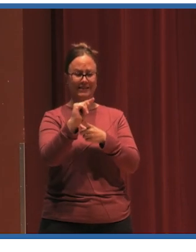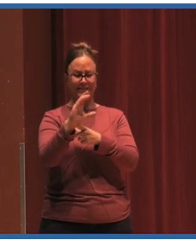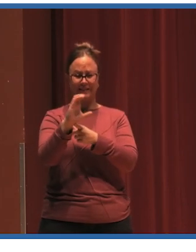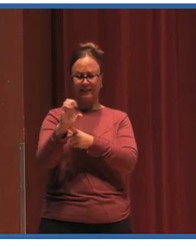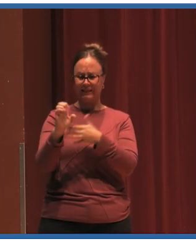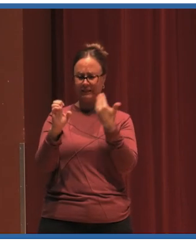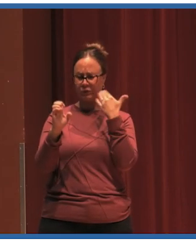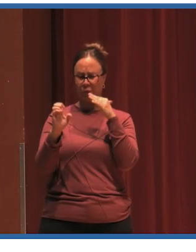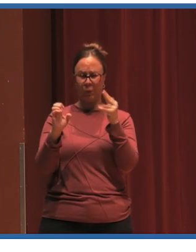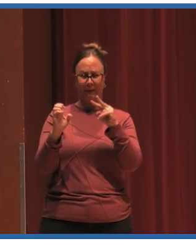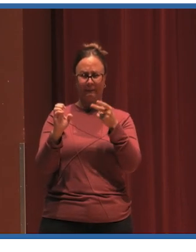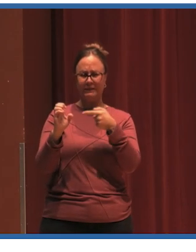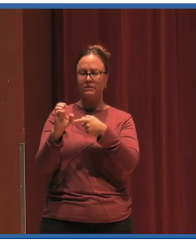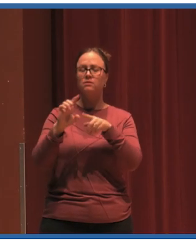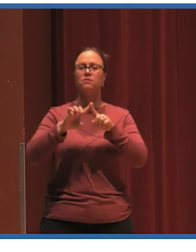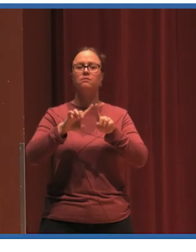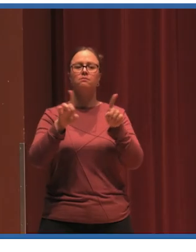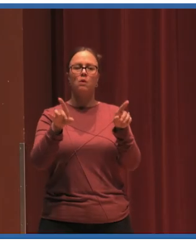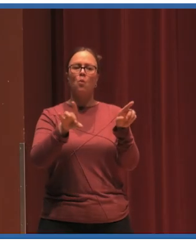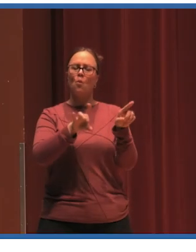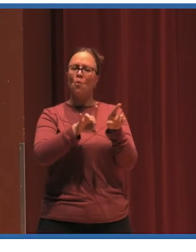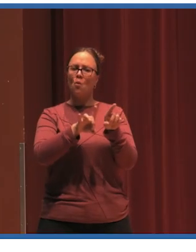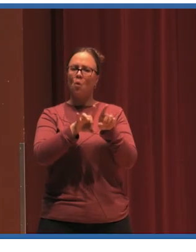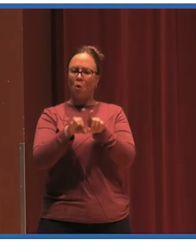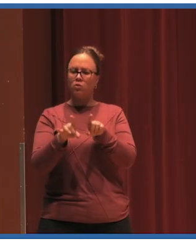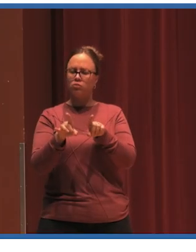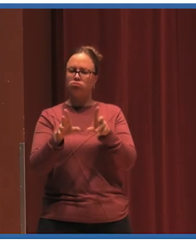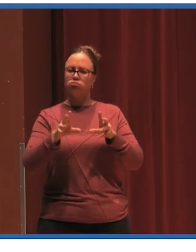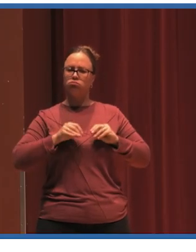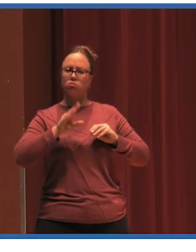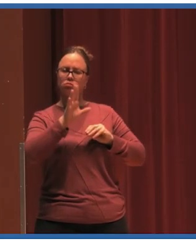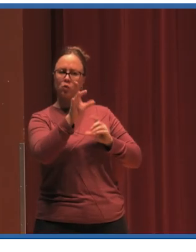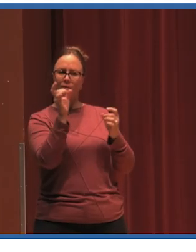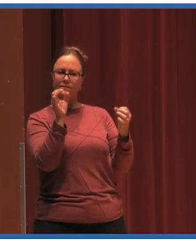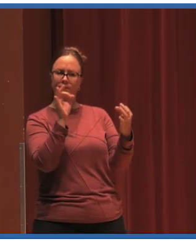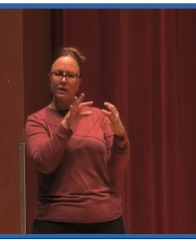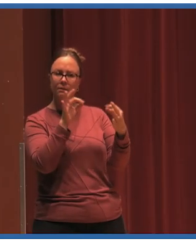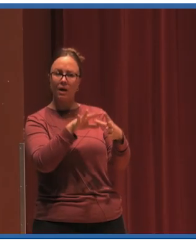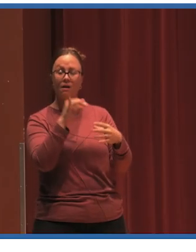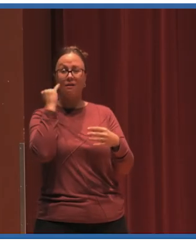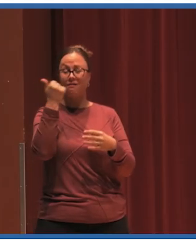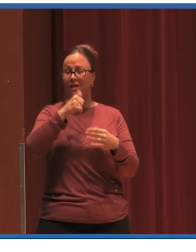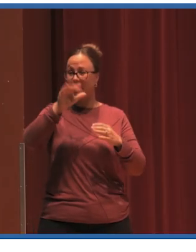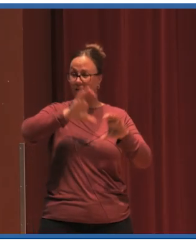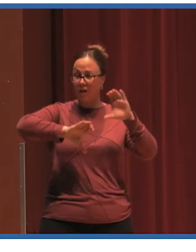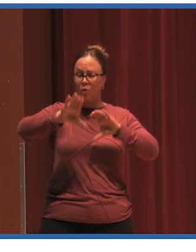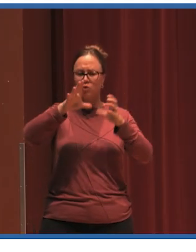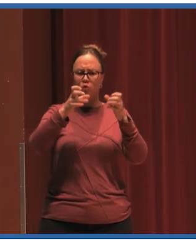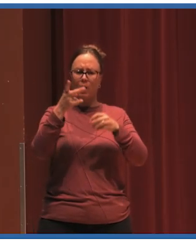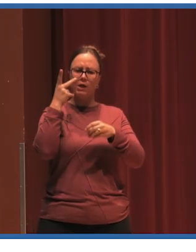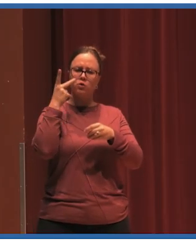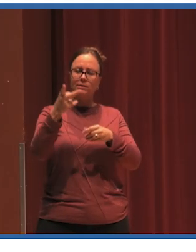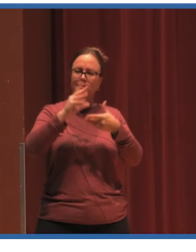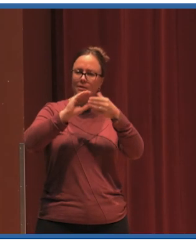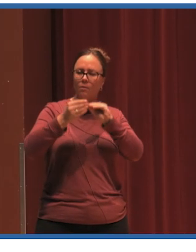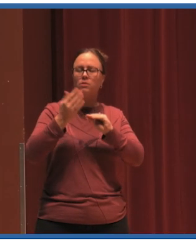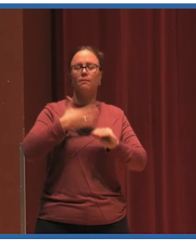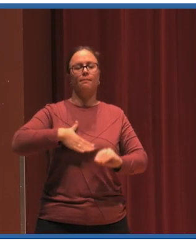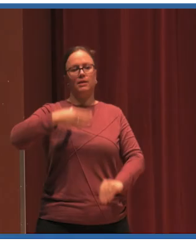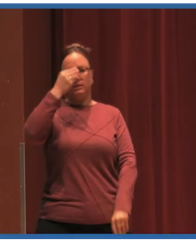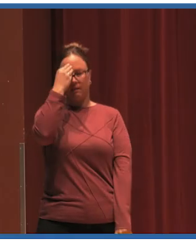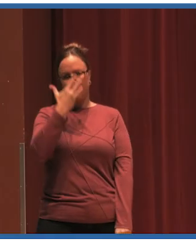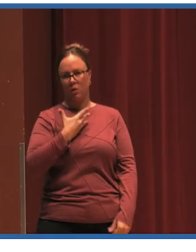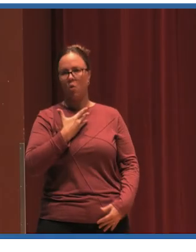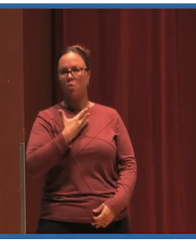for. But they also take input, so if there's any chemicals you'd like to see, please let me know.